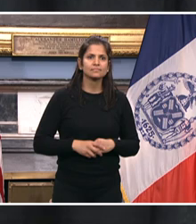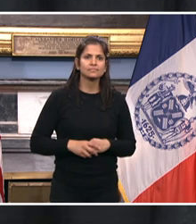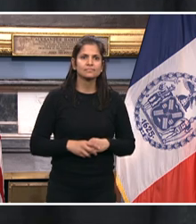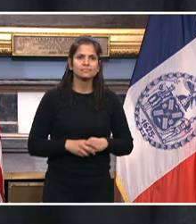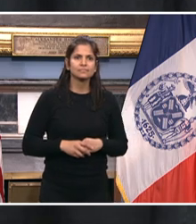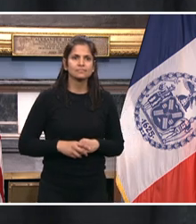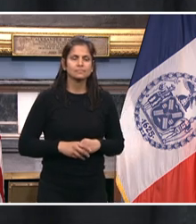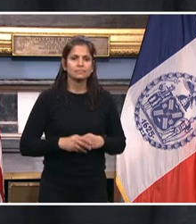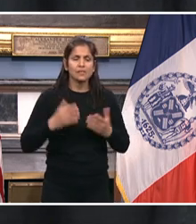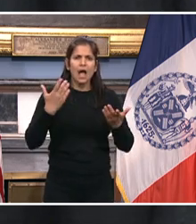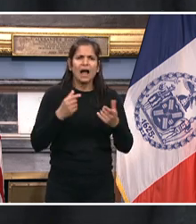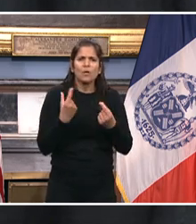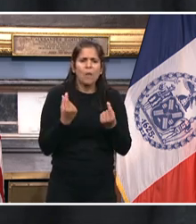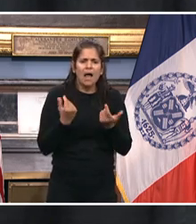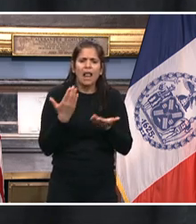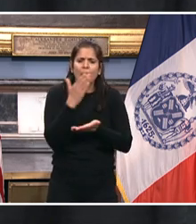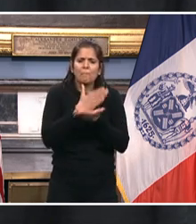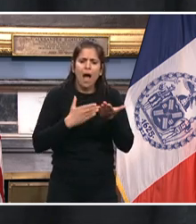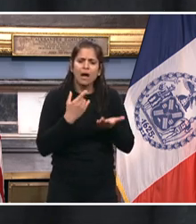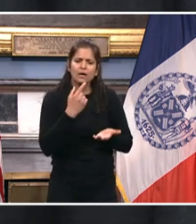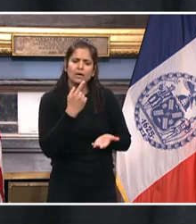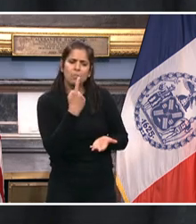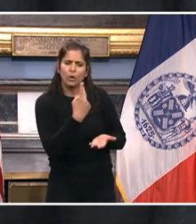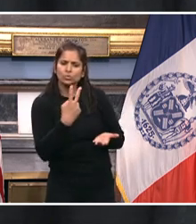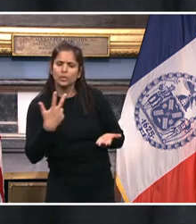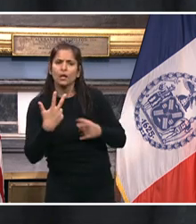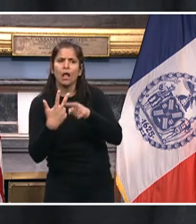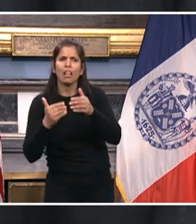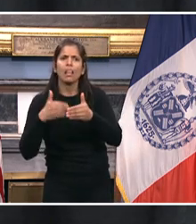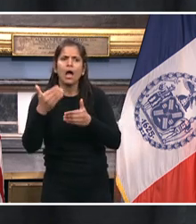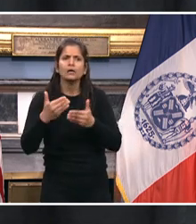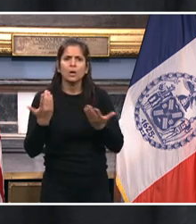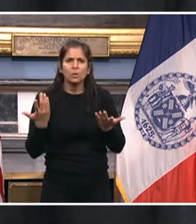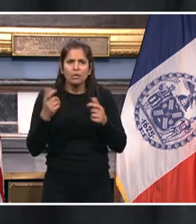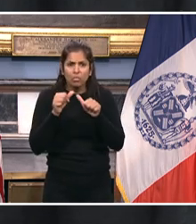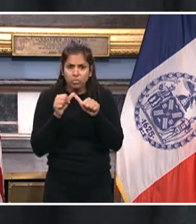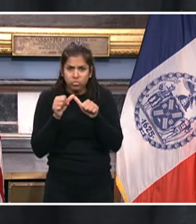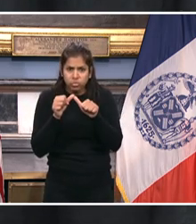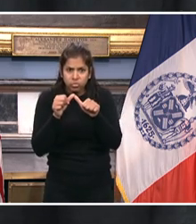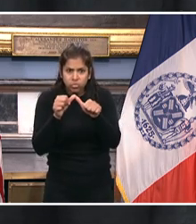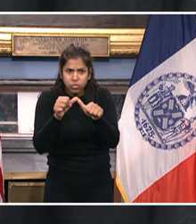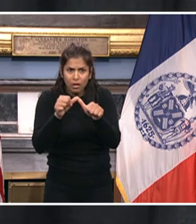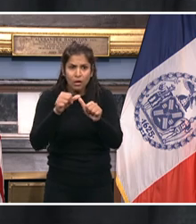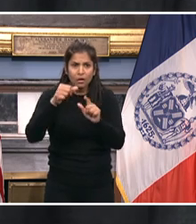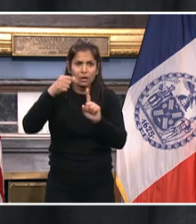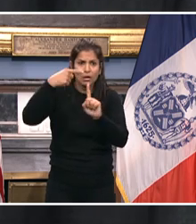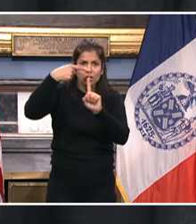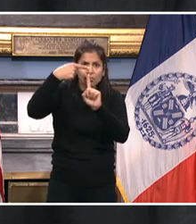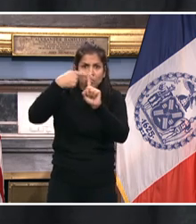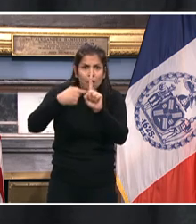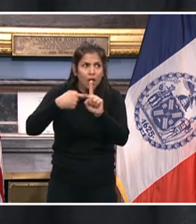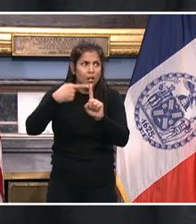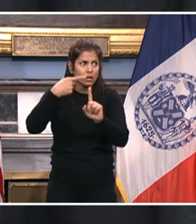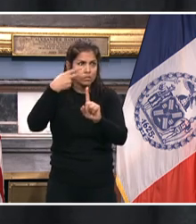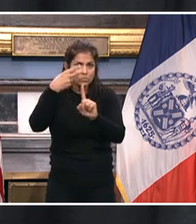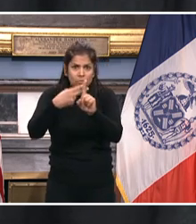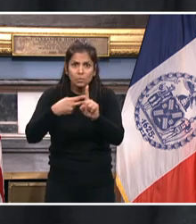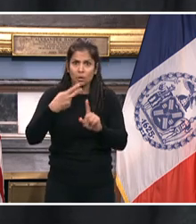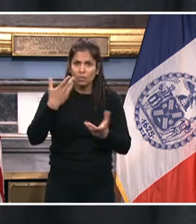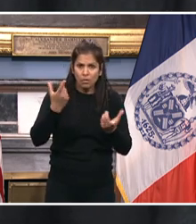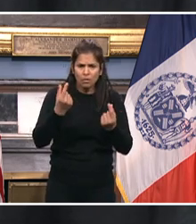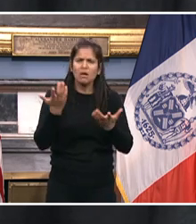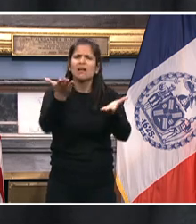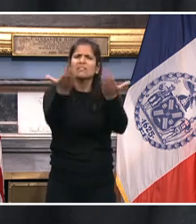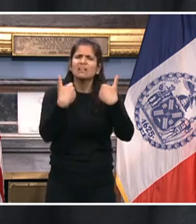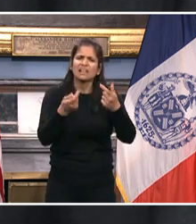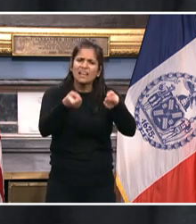has the answer. I think it is, and I put aside the antibody, which is a different thing, and a valuable test,